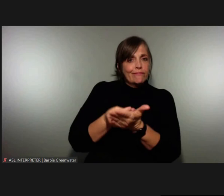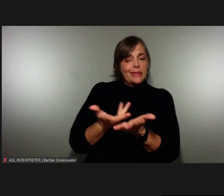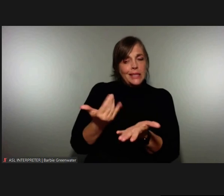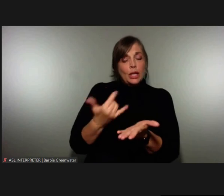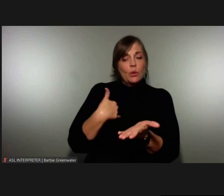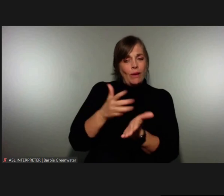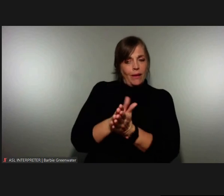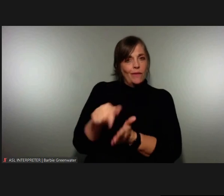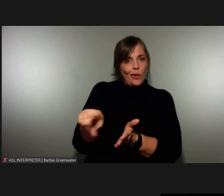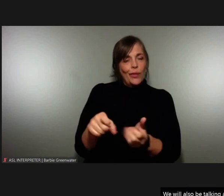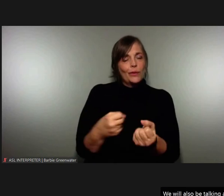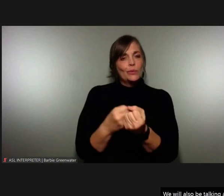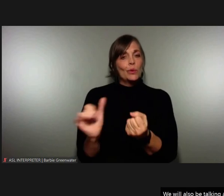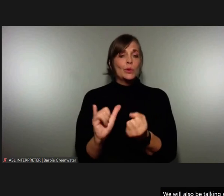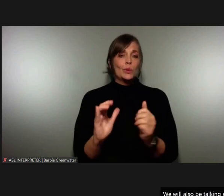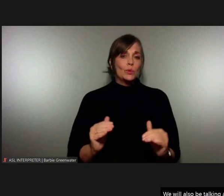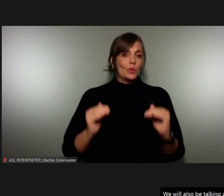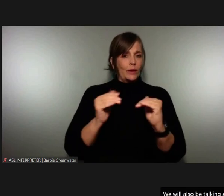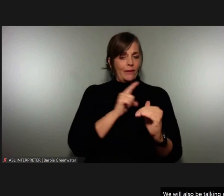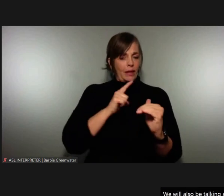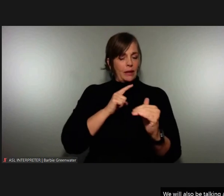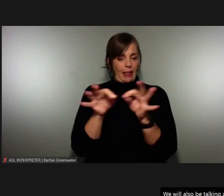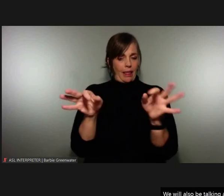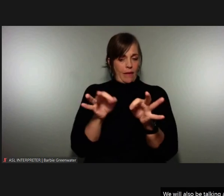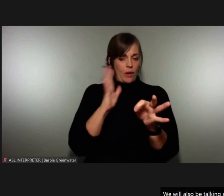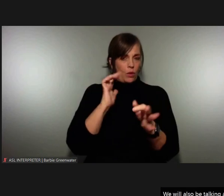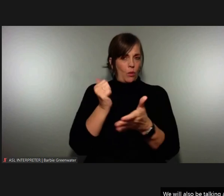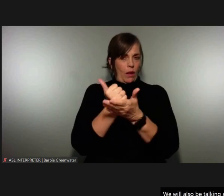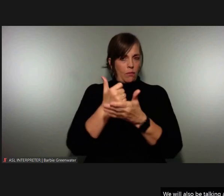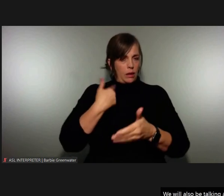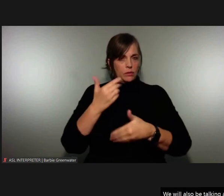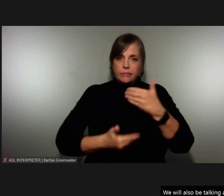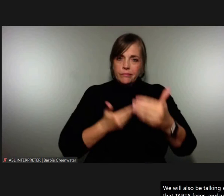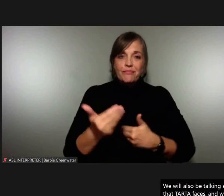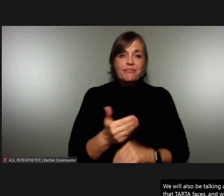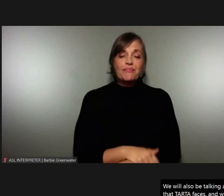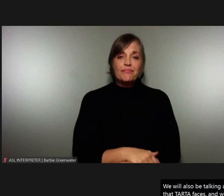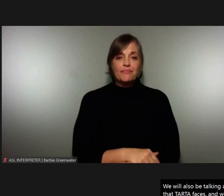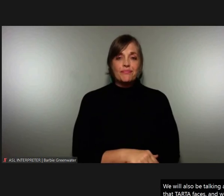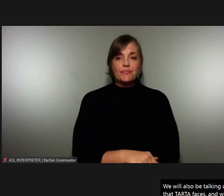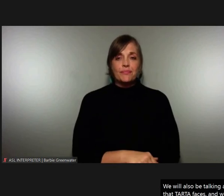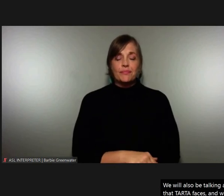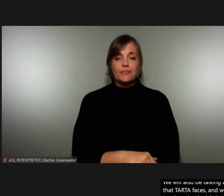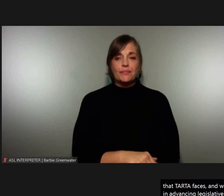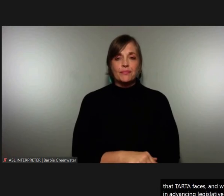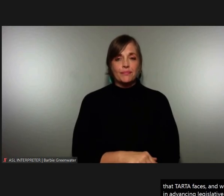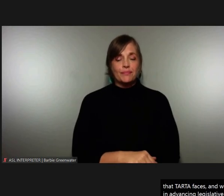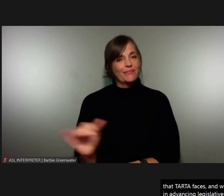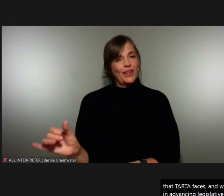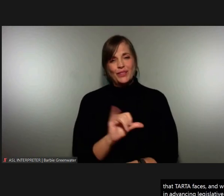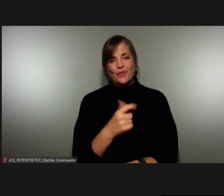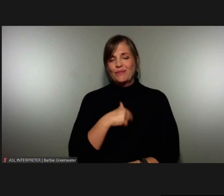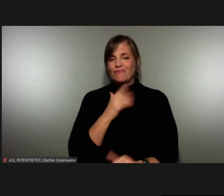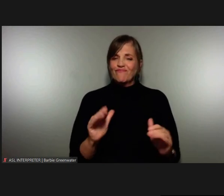for their support in advancing legislative language that will move us forward. As always, above all, we value